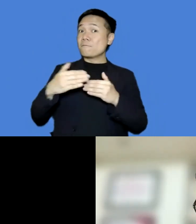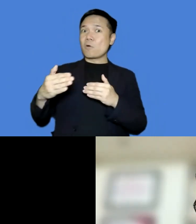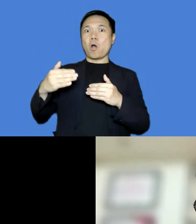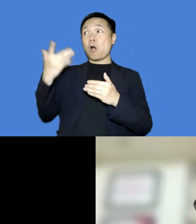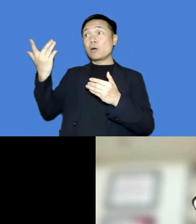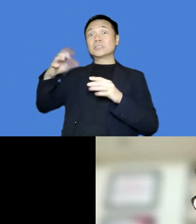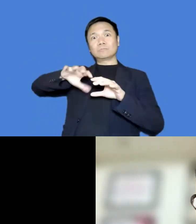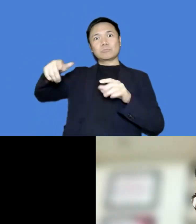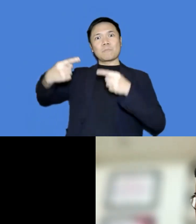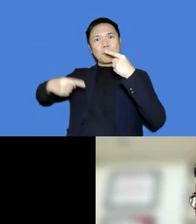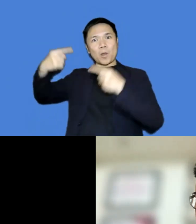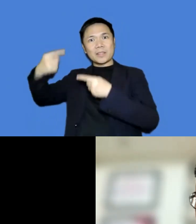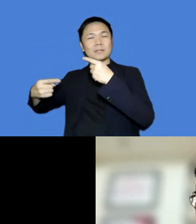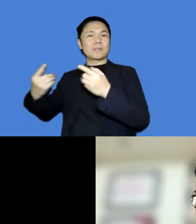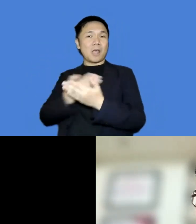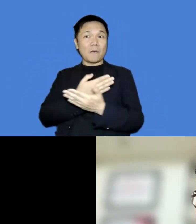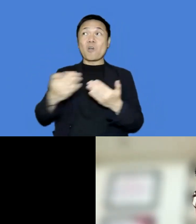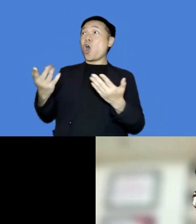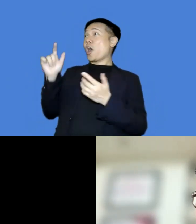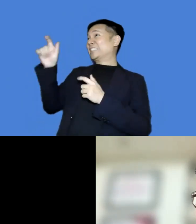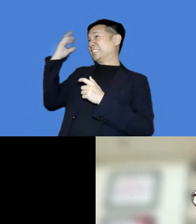party manifestos in India.